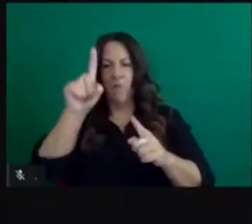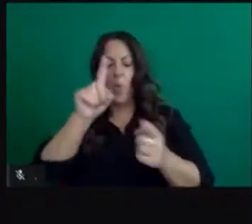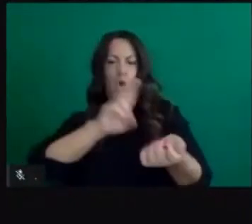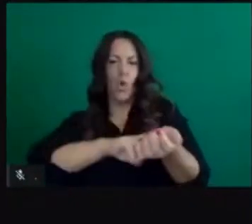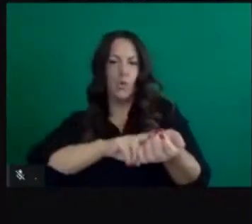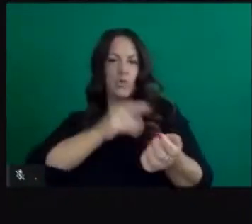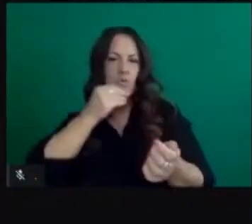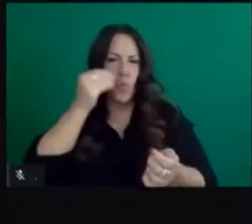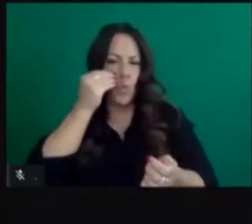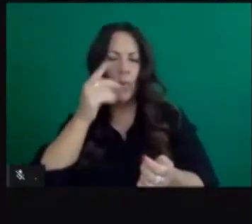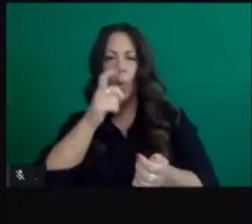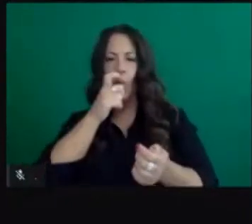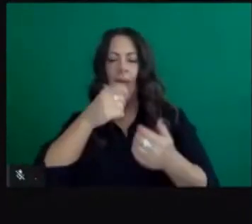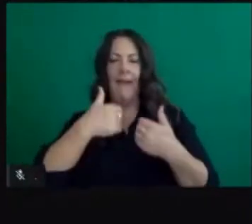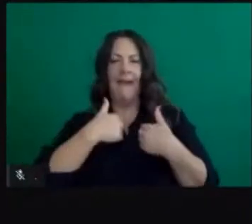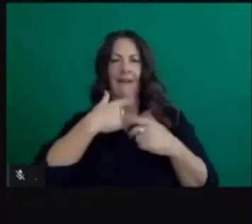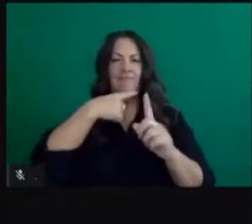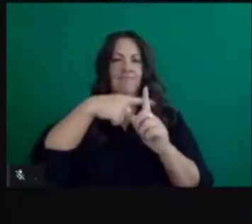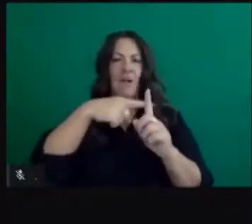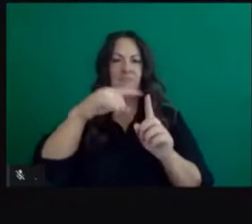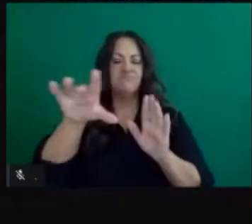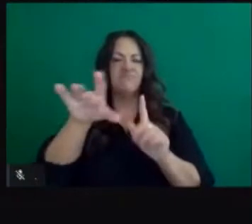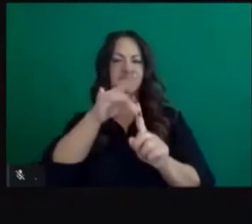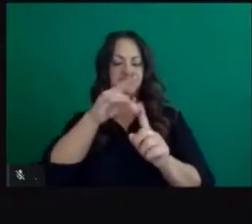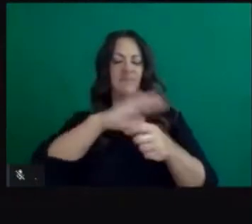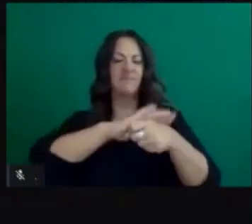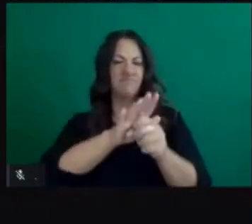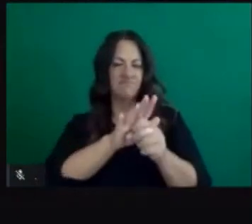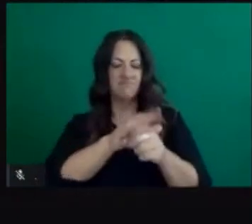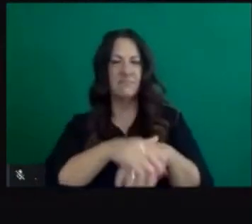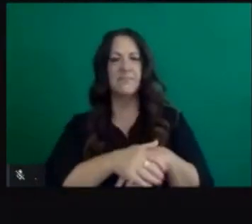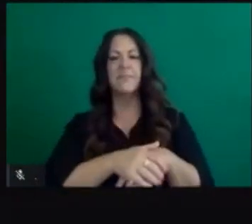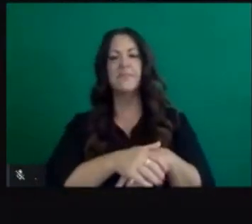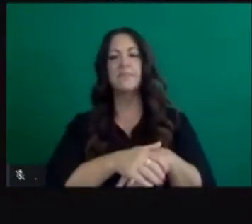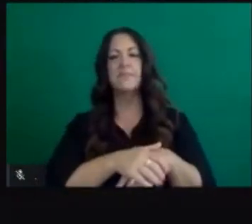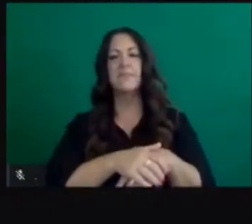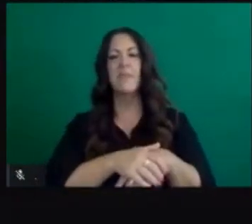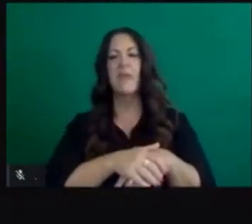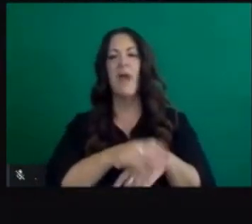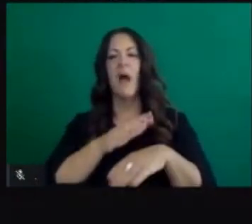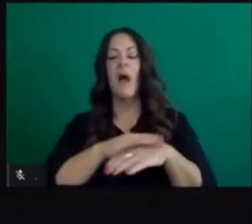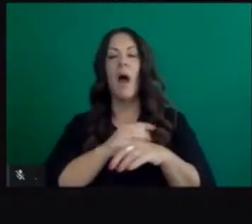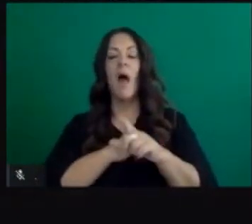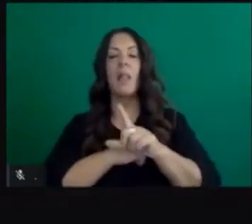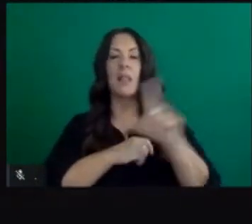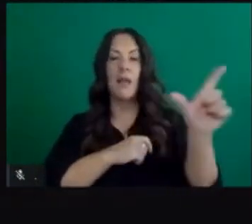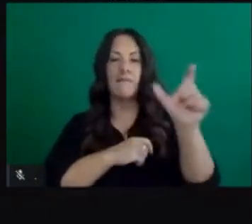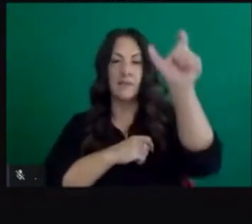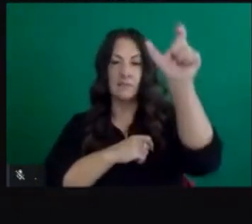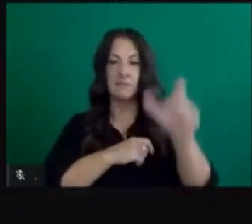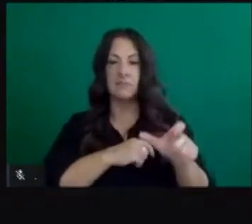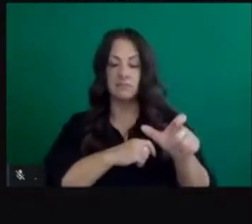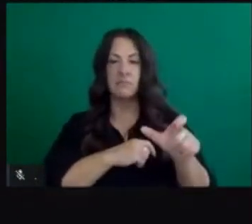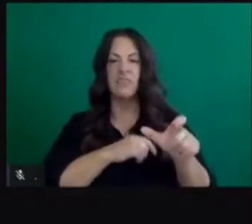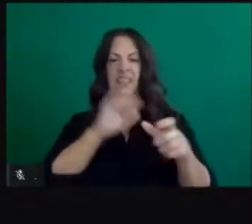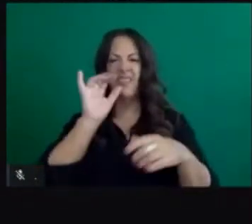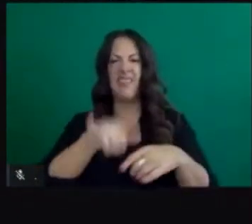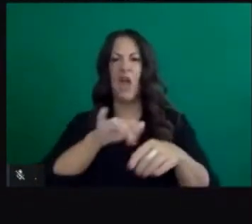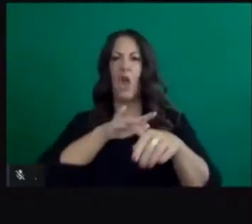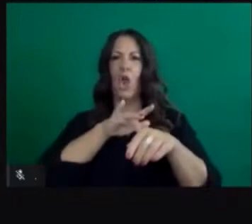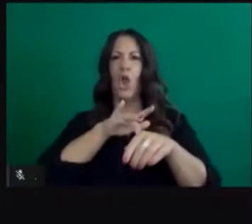of COVID-19 early on the left-hand part of the graph, showing the early phases or stages